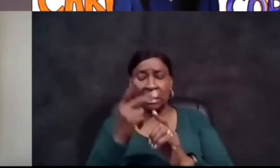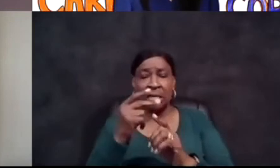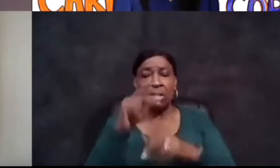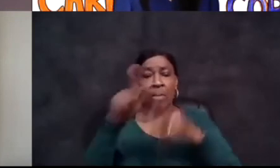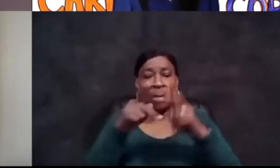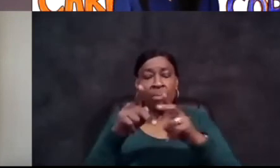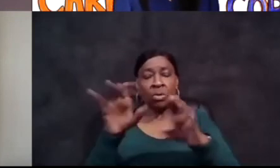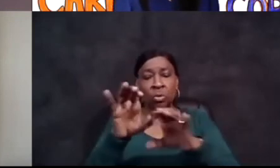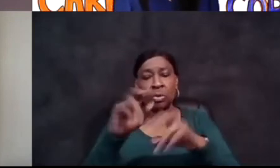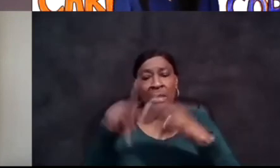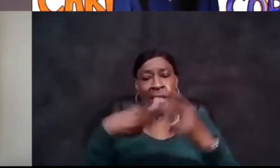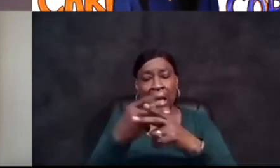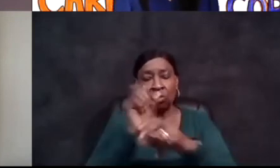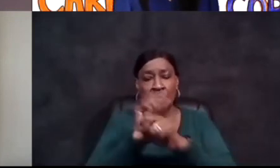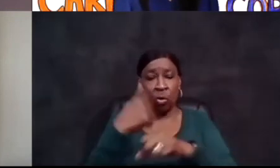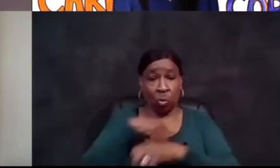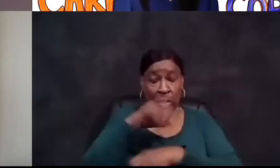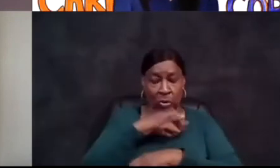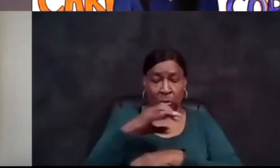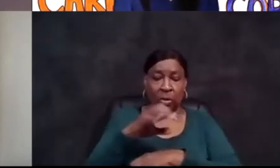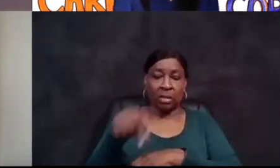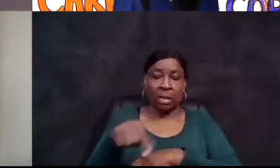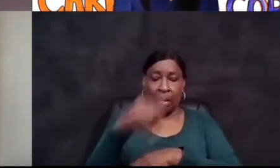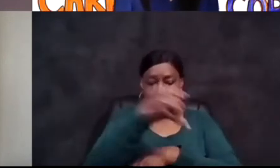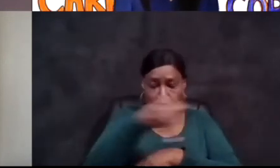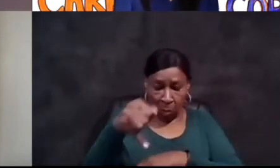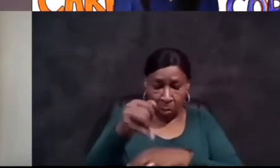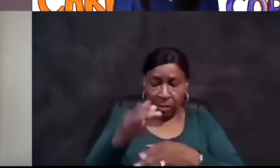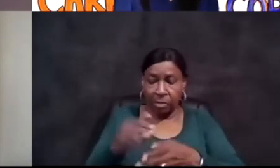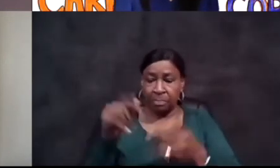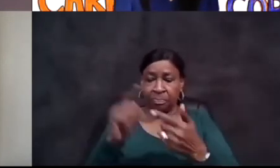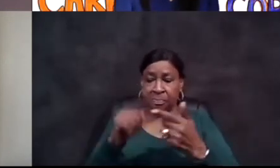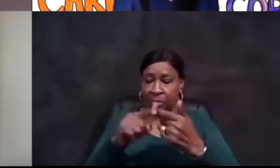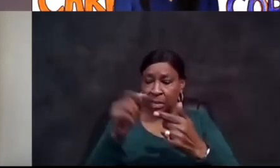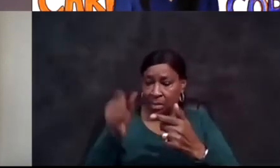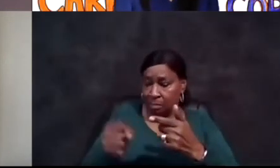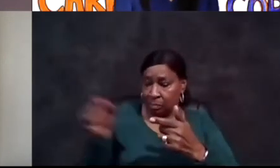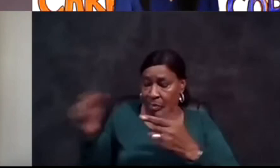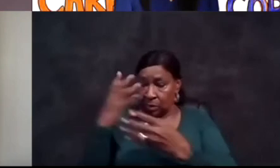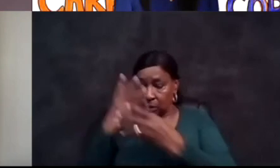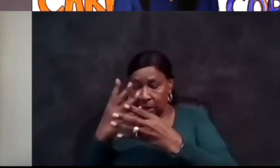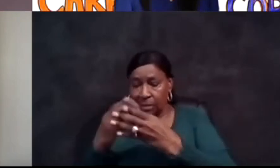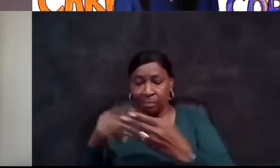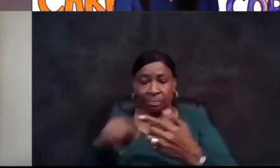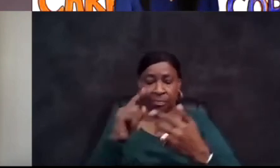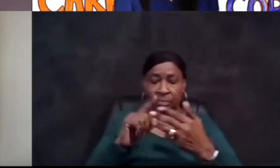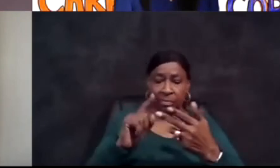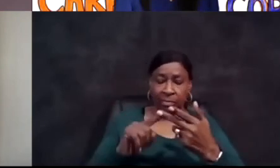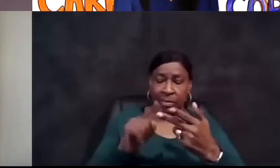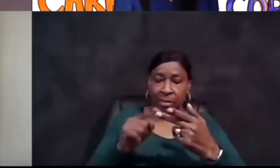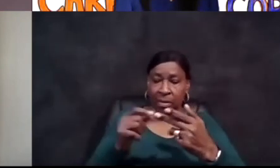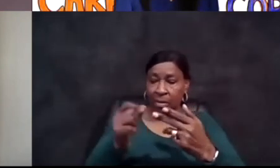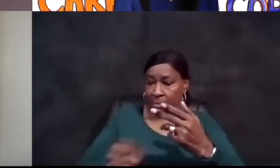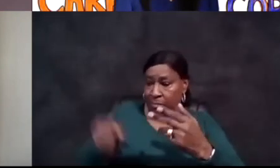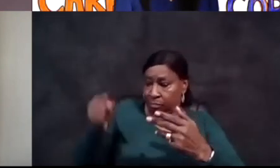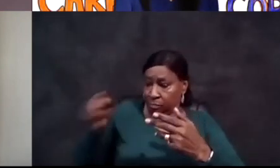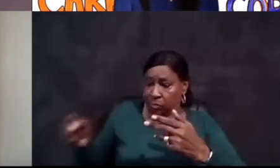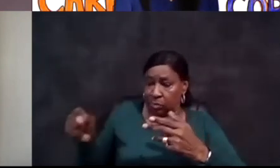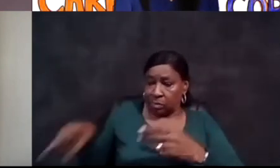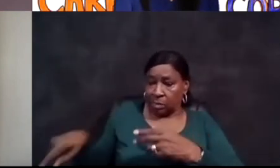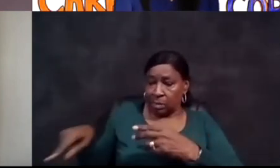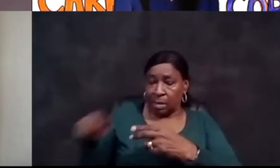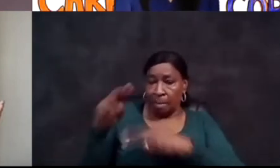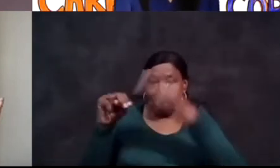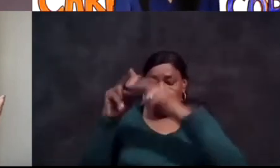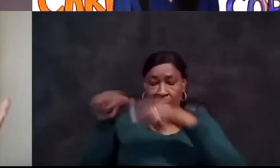borders, around deportation, around detention, how do you see us like engaging in these? Notice I'm not